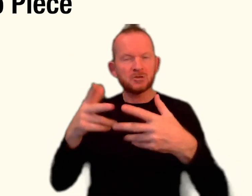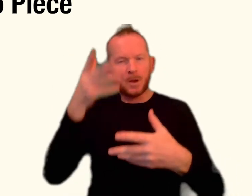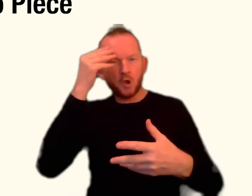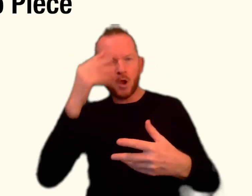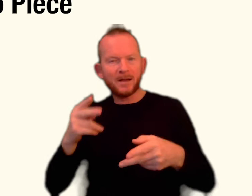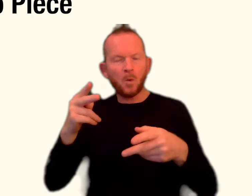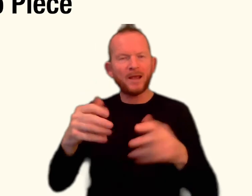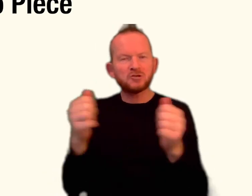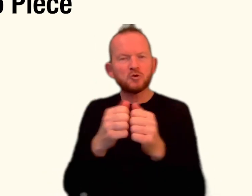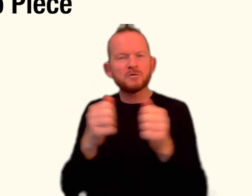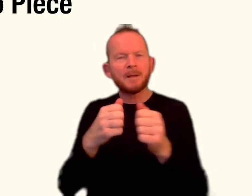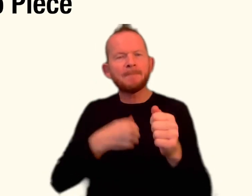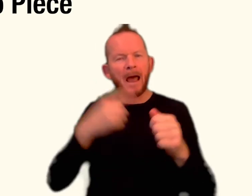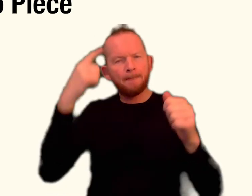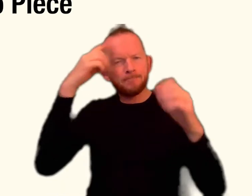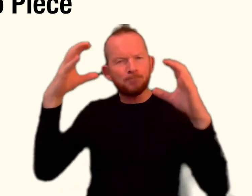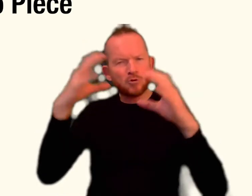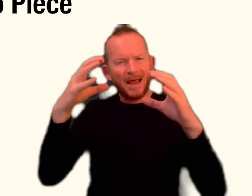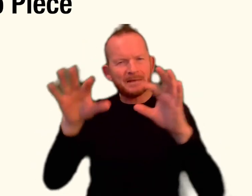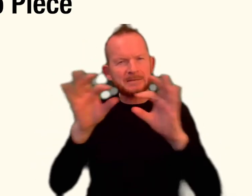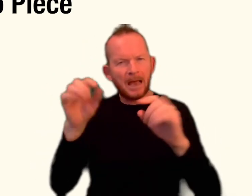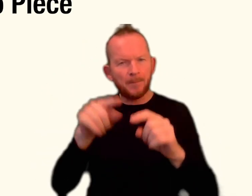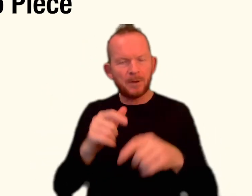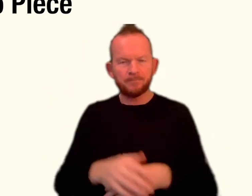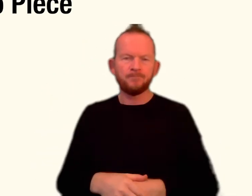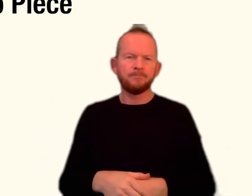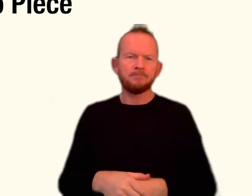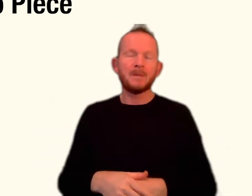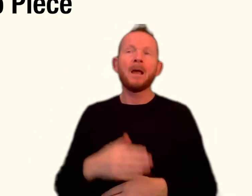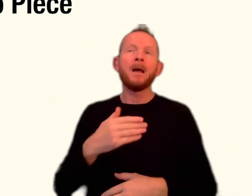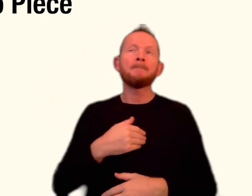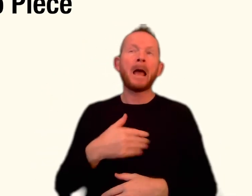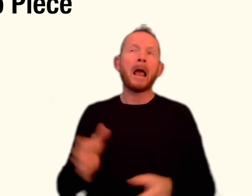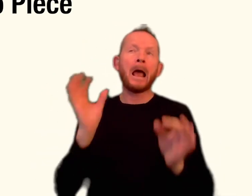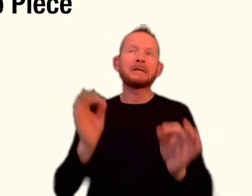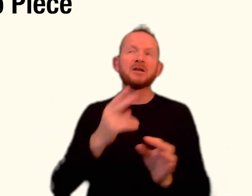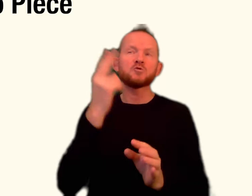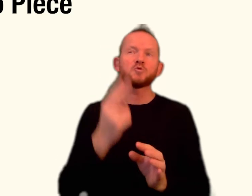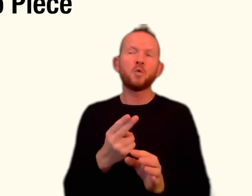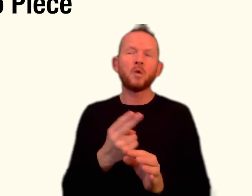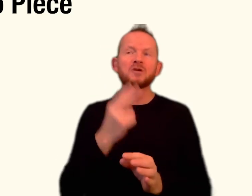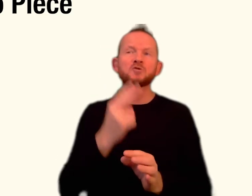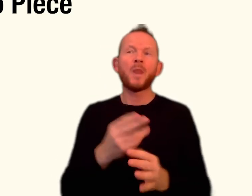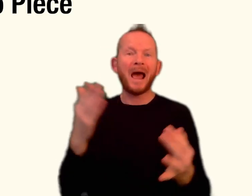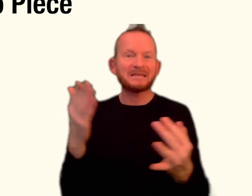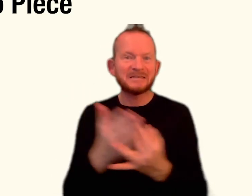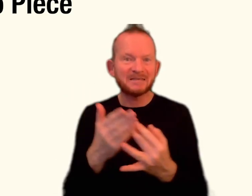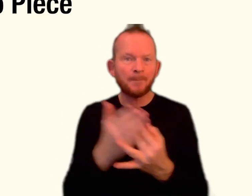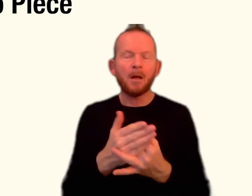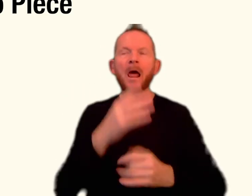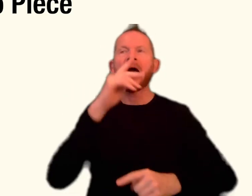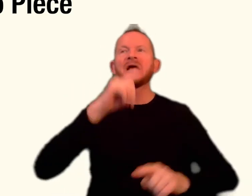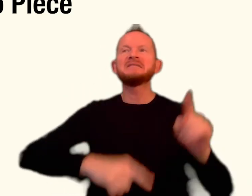way which suited my brain type. My ideal school is a school that is accessible, diverse, a school that reflects